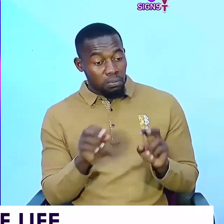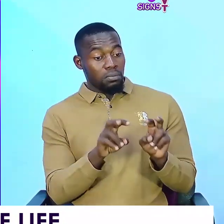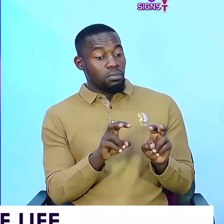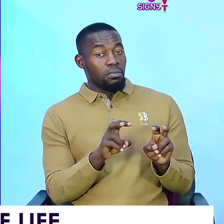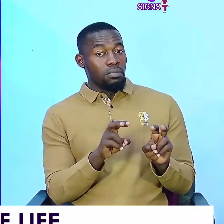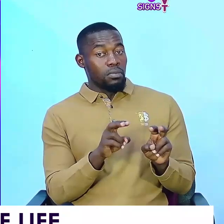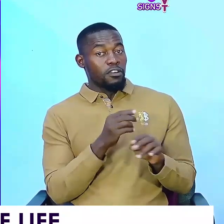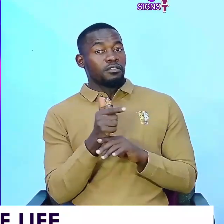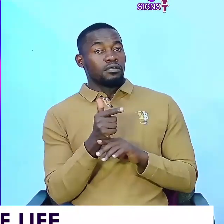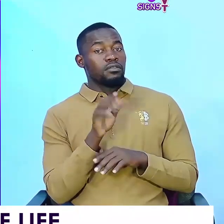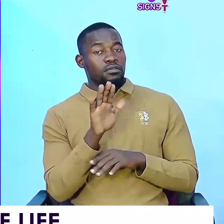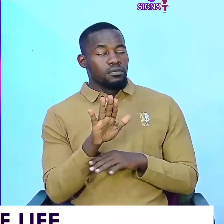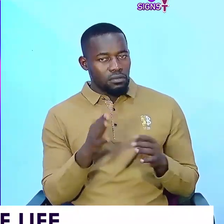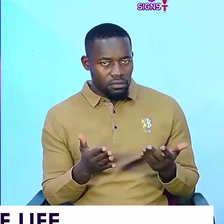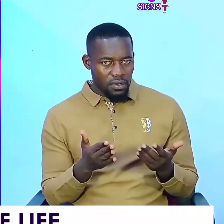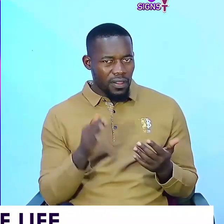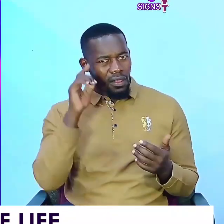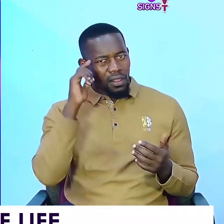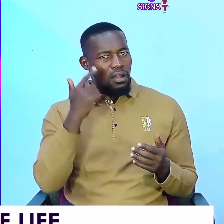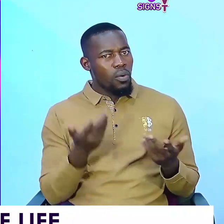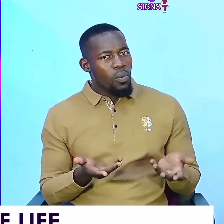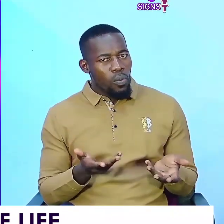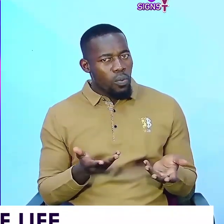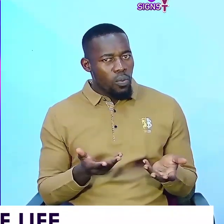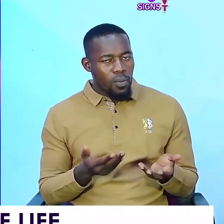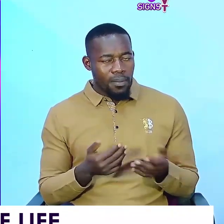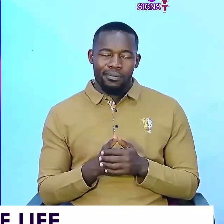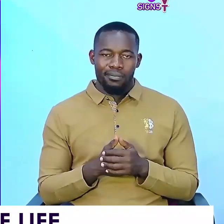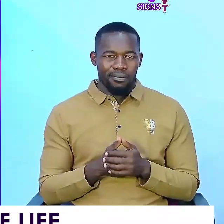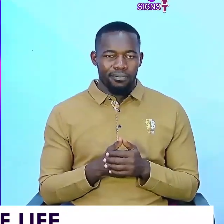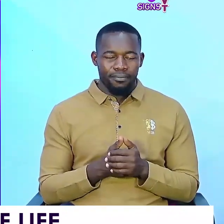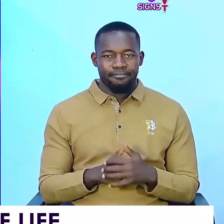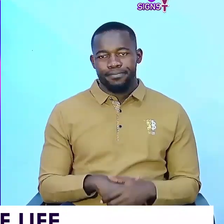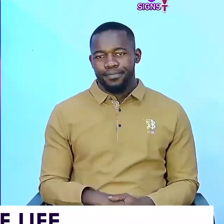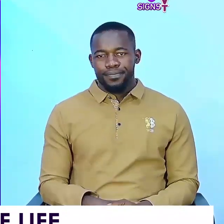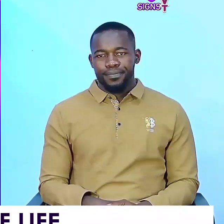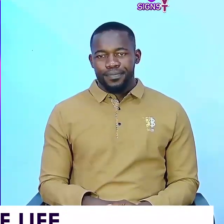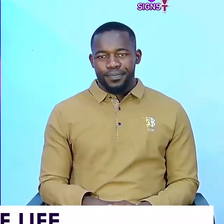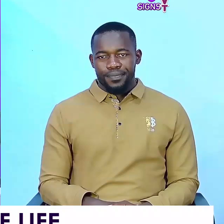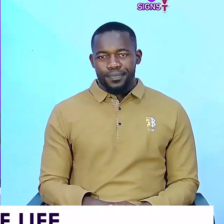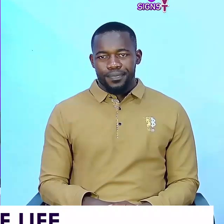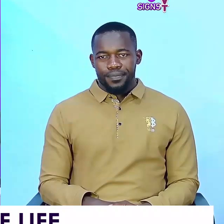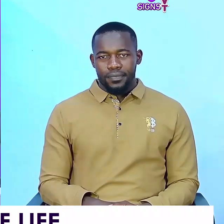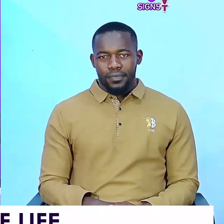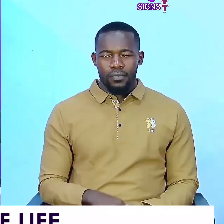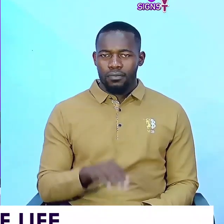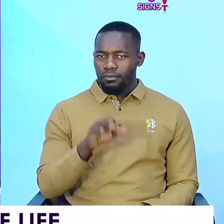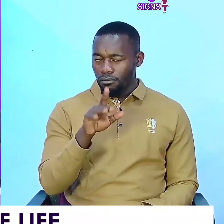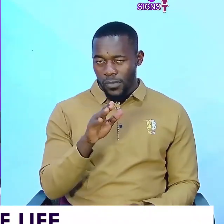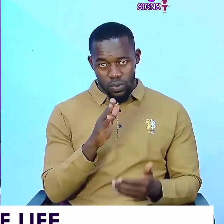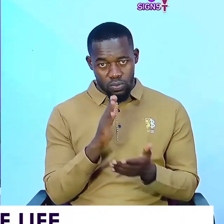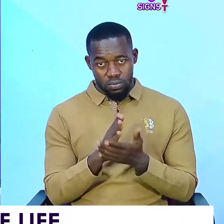to leave room for improvement and a Okay. better tomorrow. Yeah. Okay. Reconciliation. And one thing for